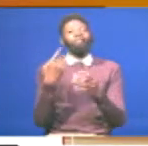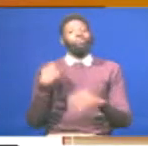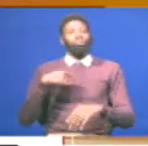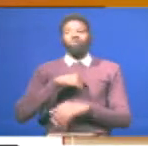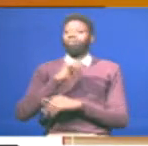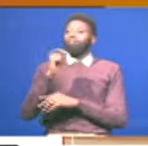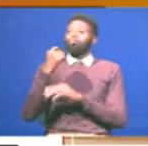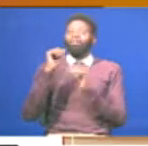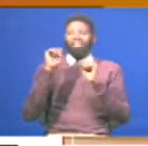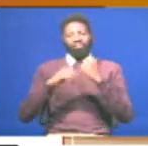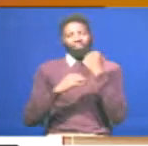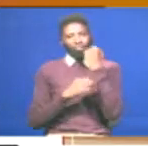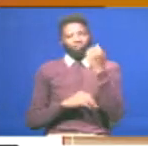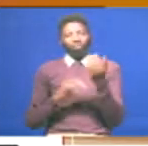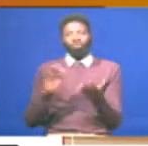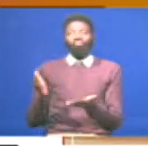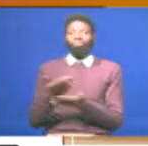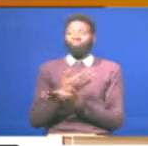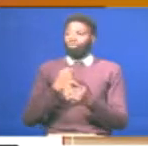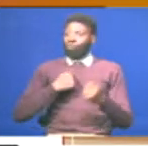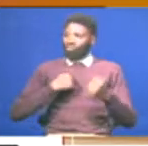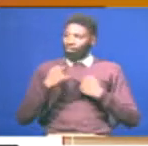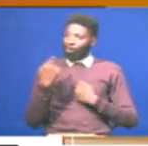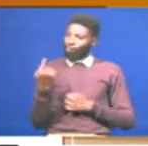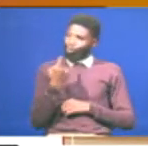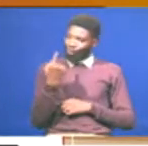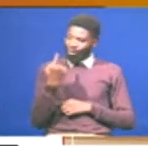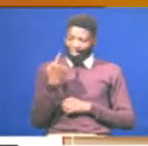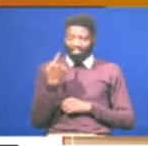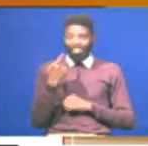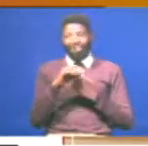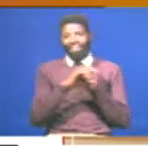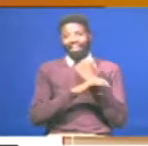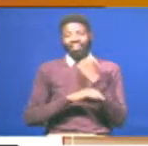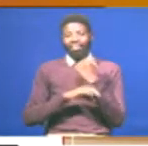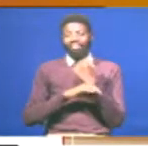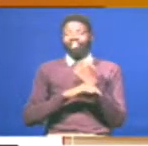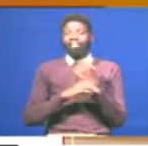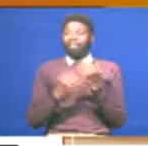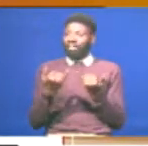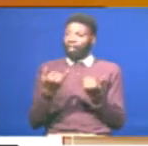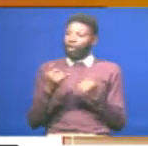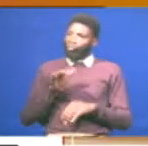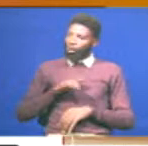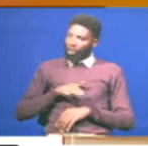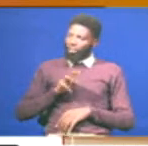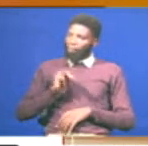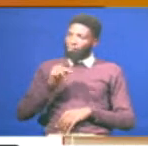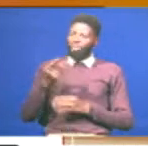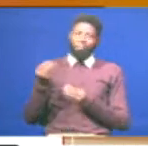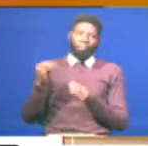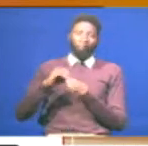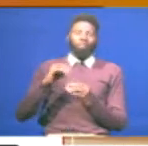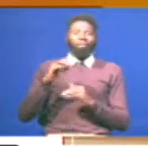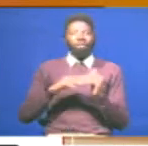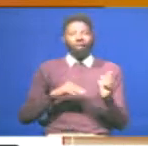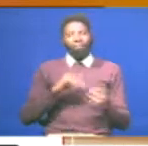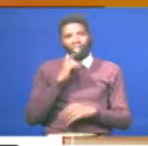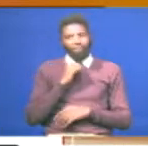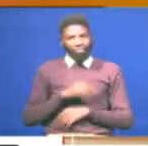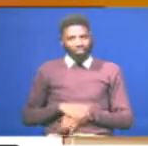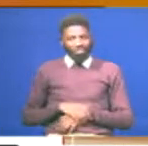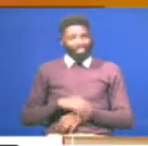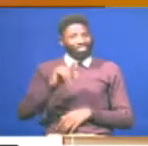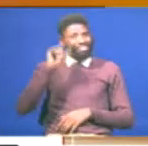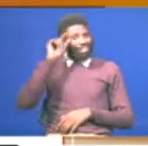of poverty. Of course, Rwanda is the only country on earth where there are more women MPs than men. Oh. Yeah, so gender is a